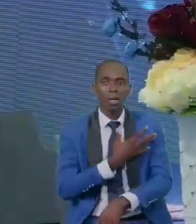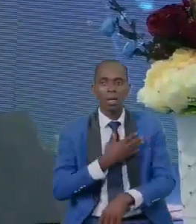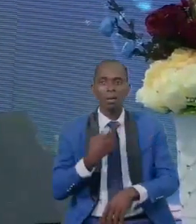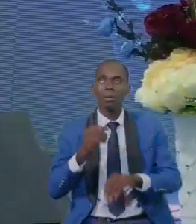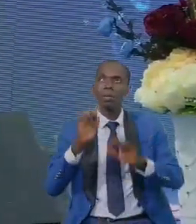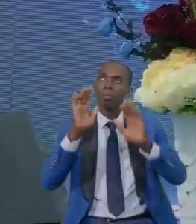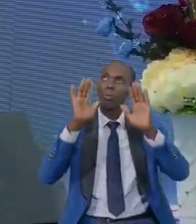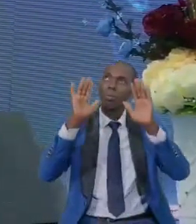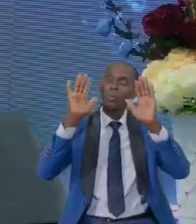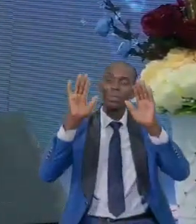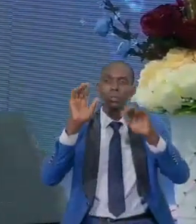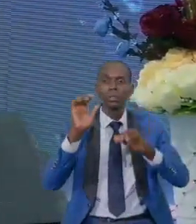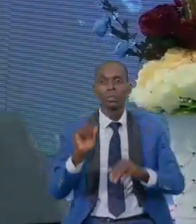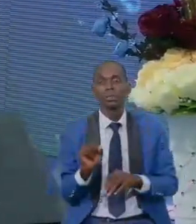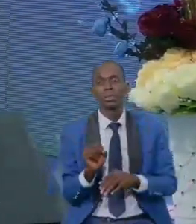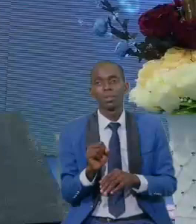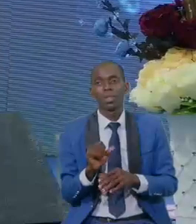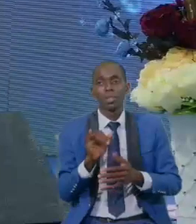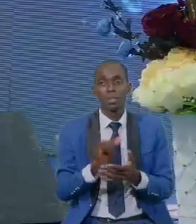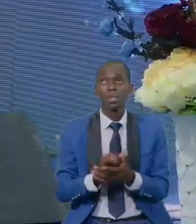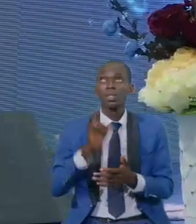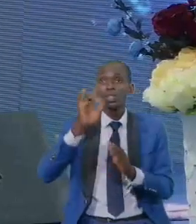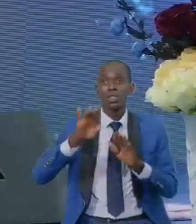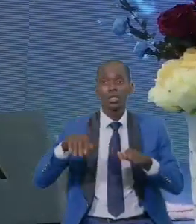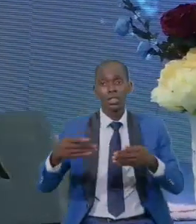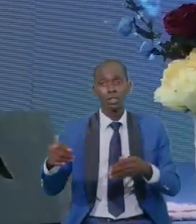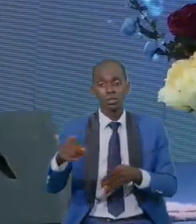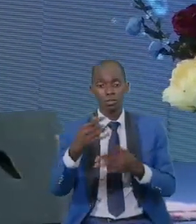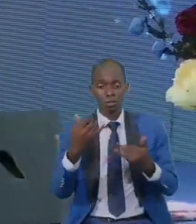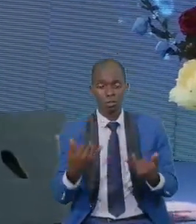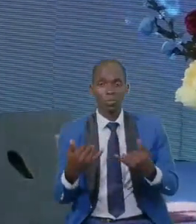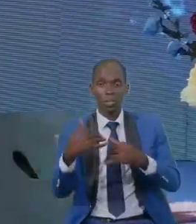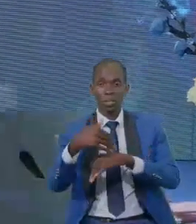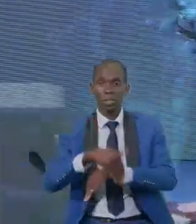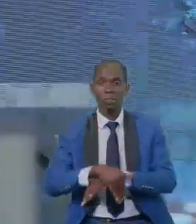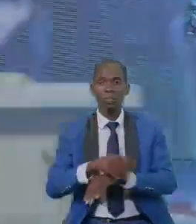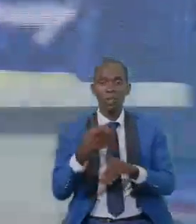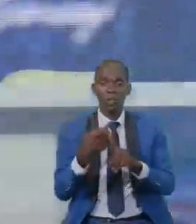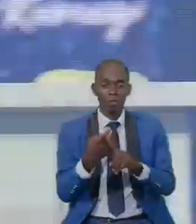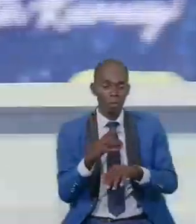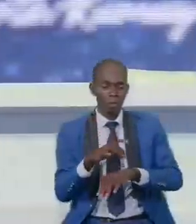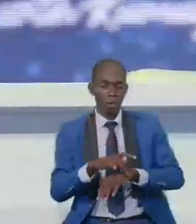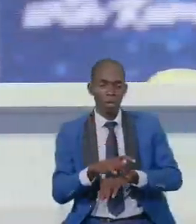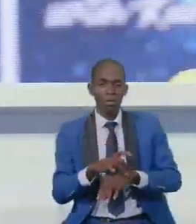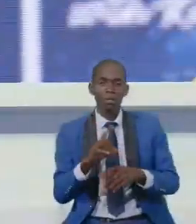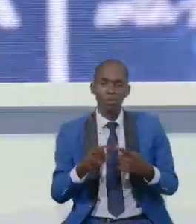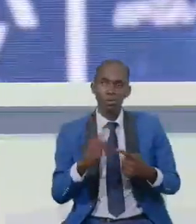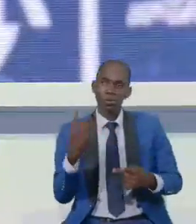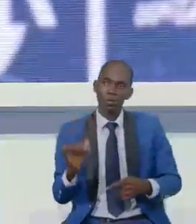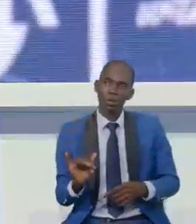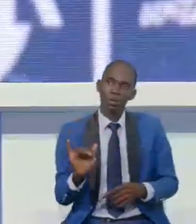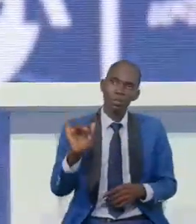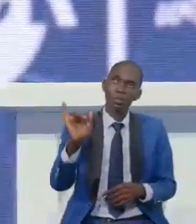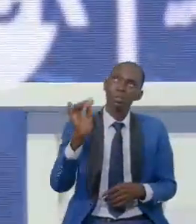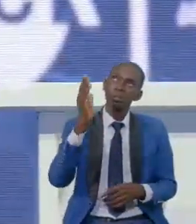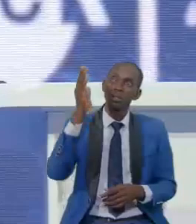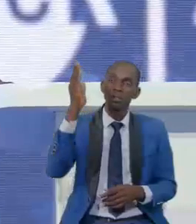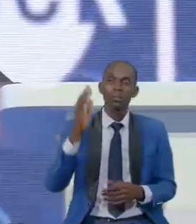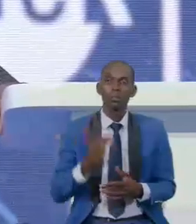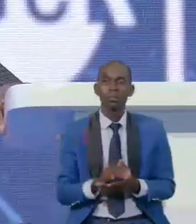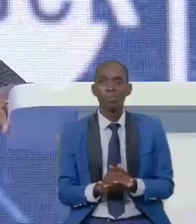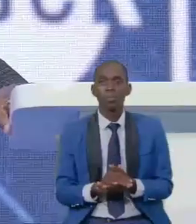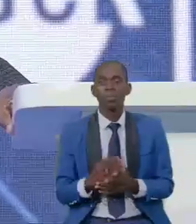wonders that he gives you tonight from earth to eternity. And